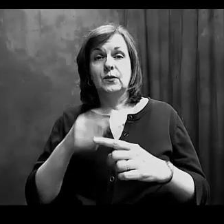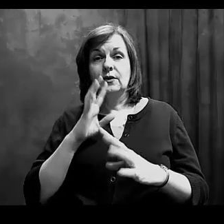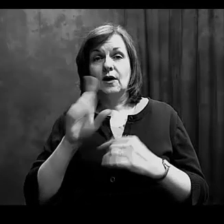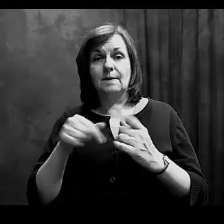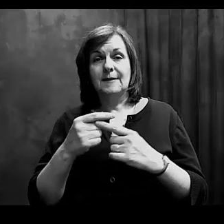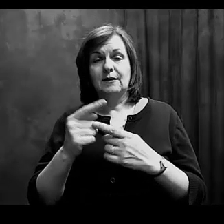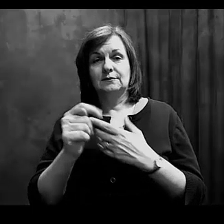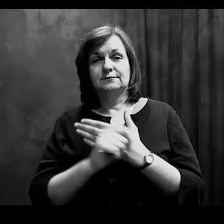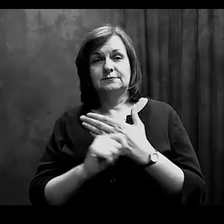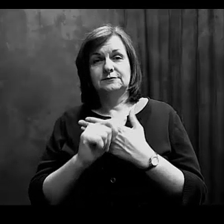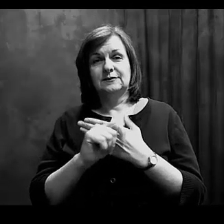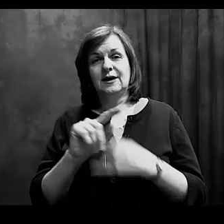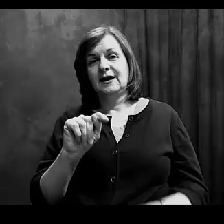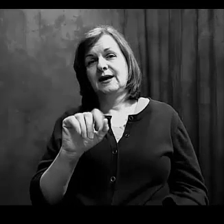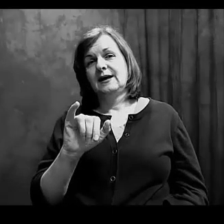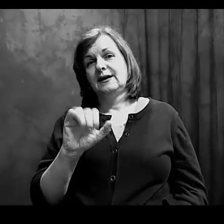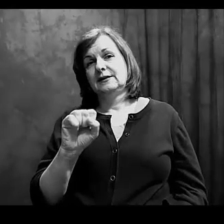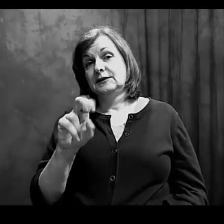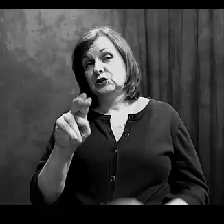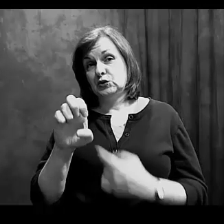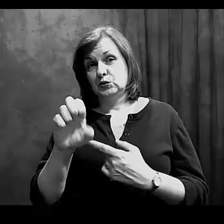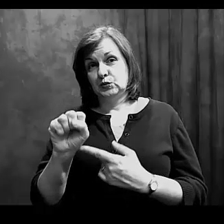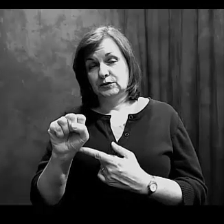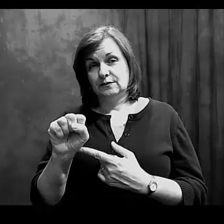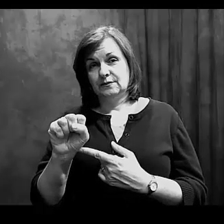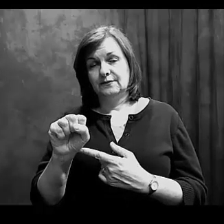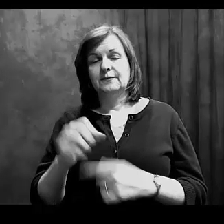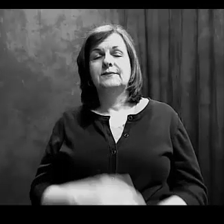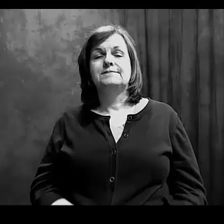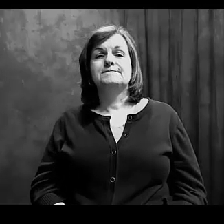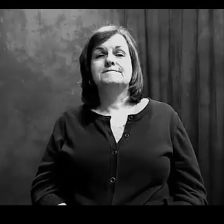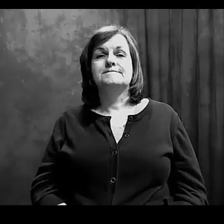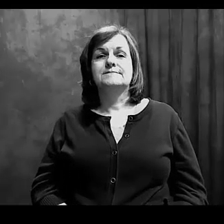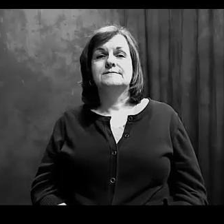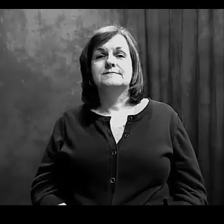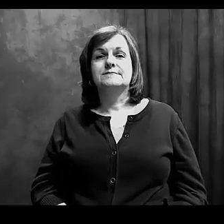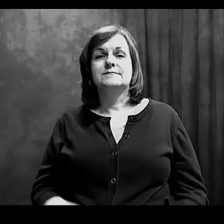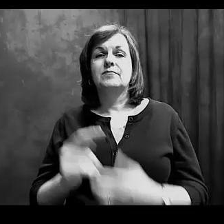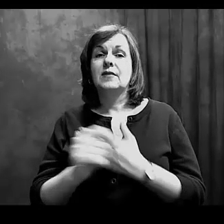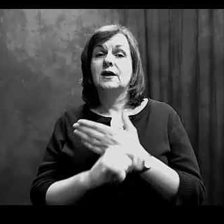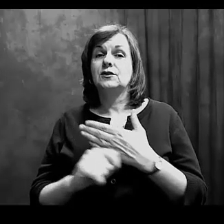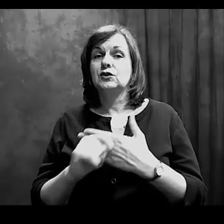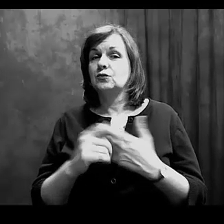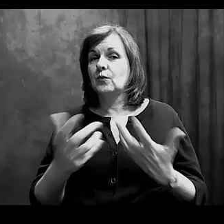we talk about tissues, this is a group of cells